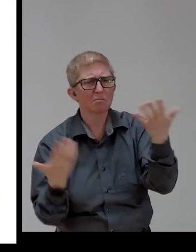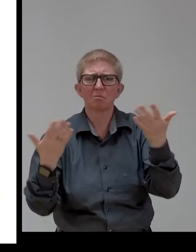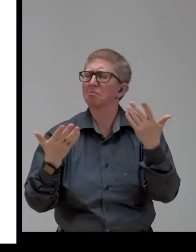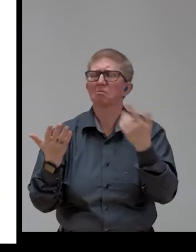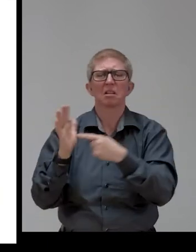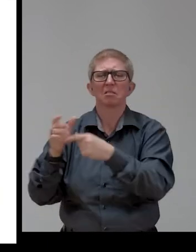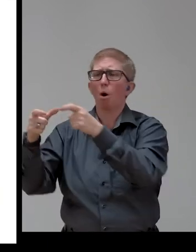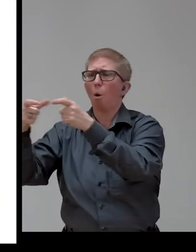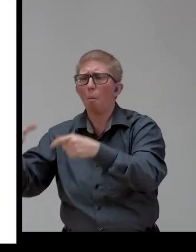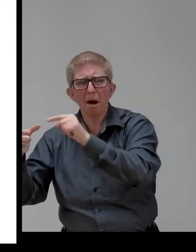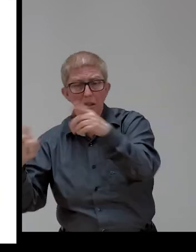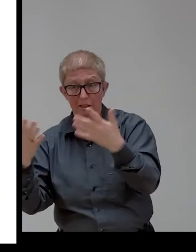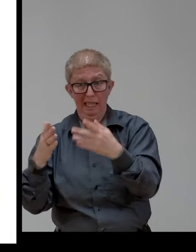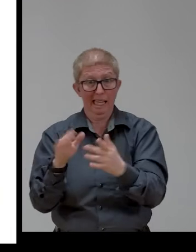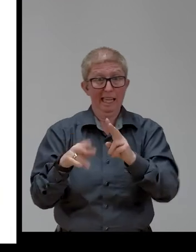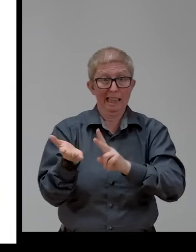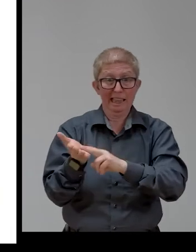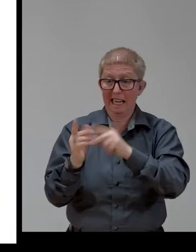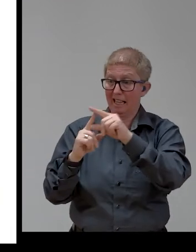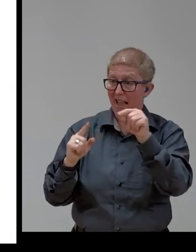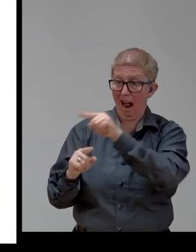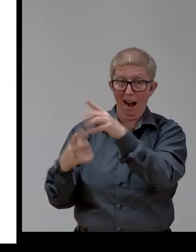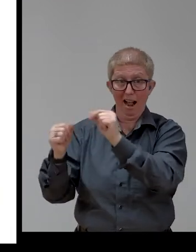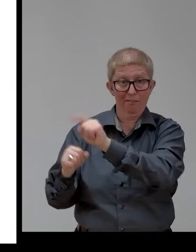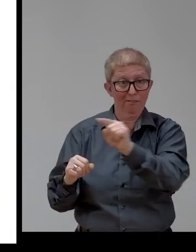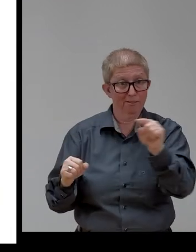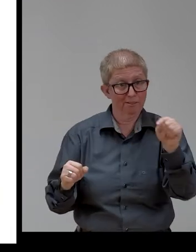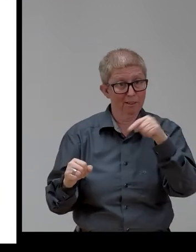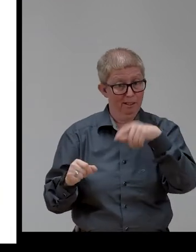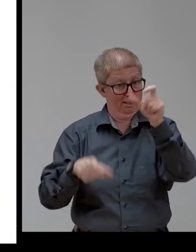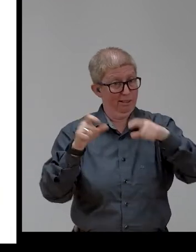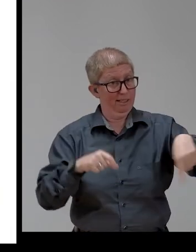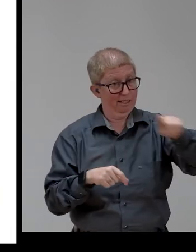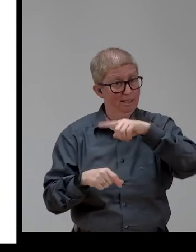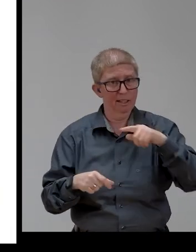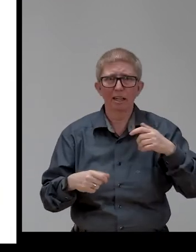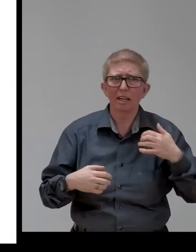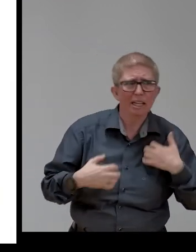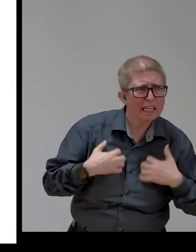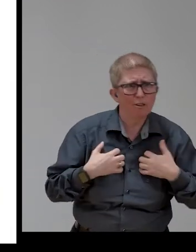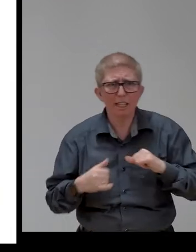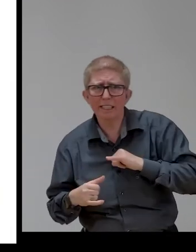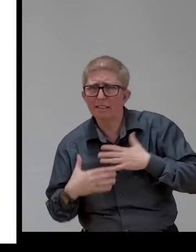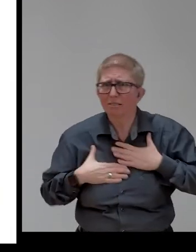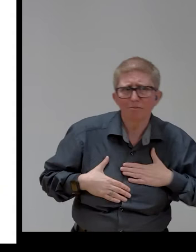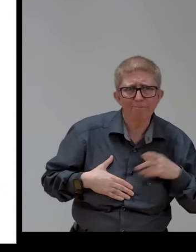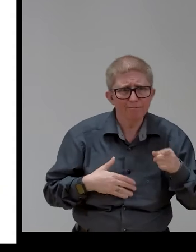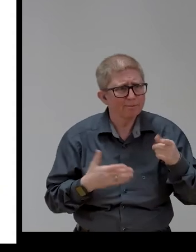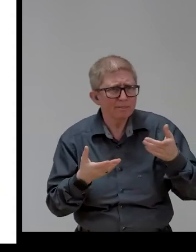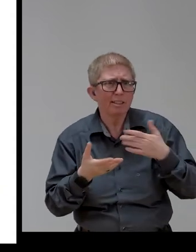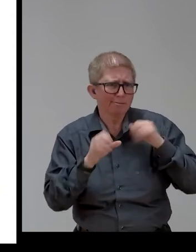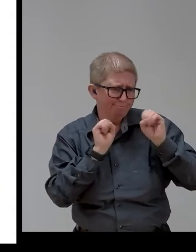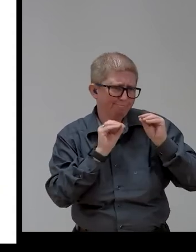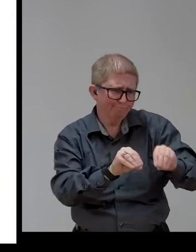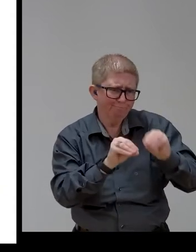approach. Also to be a reference for persons with disabilities interested in getting training for digital and technological skills and